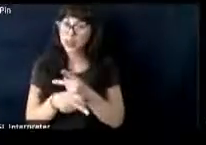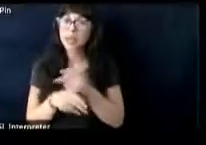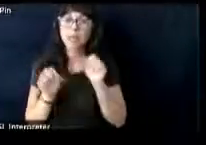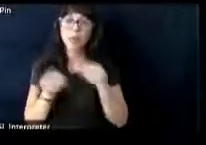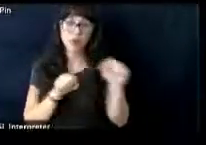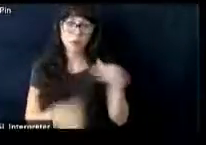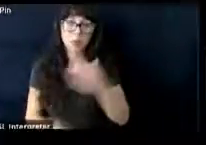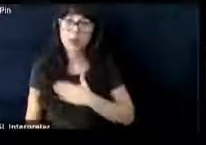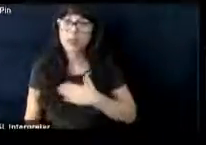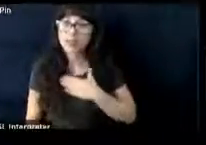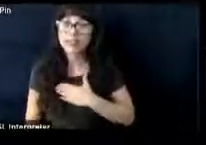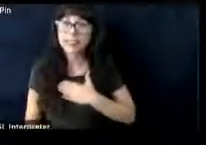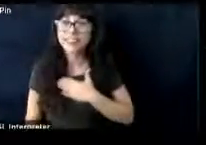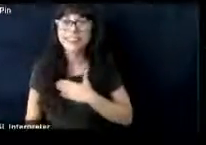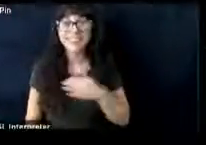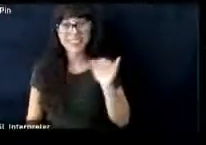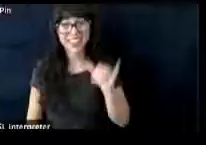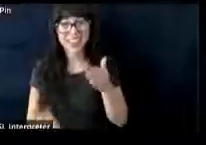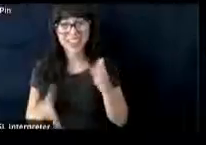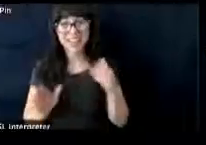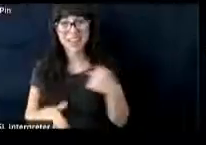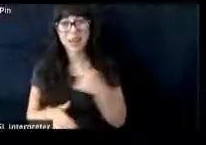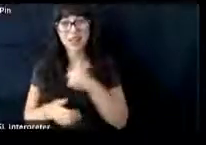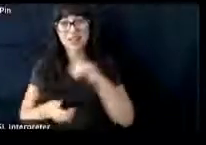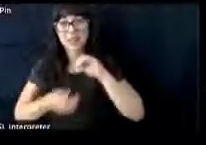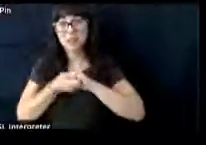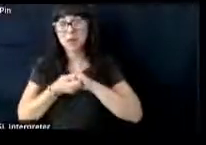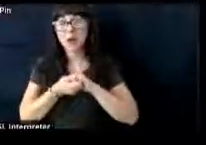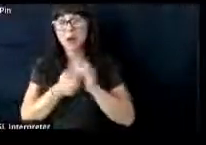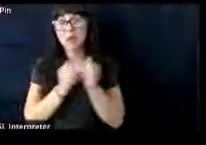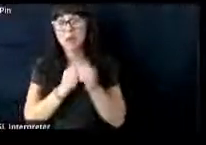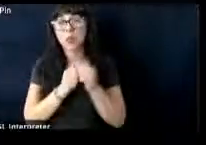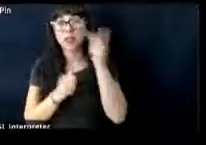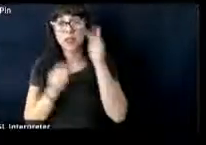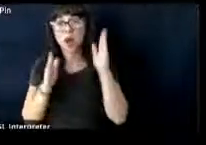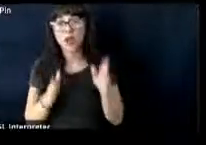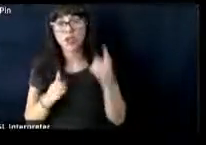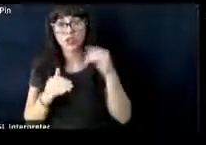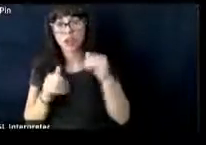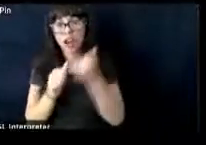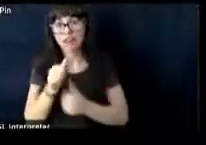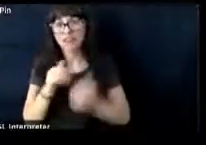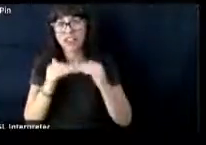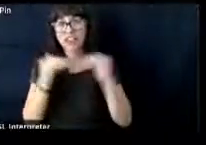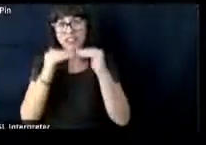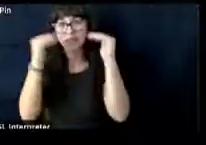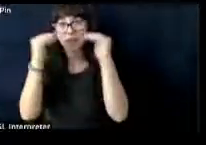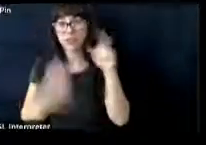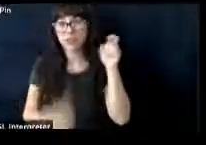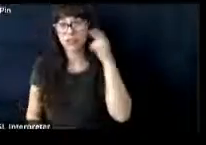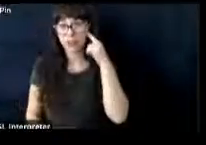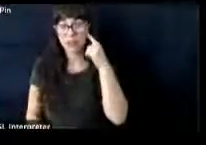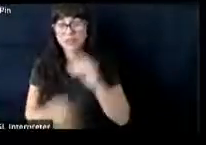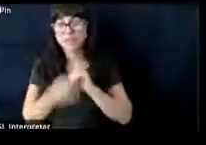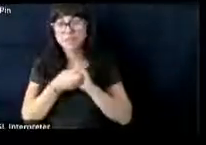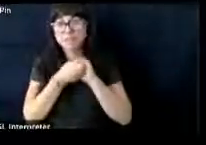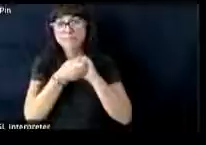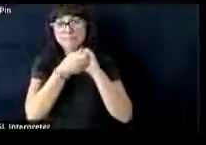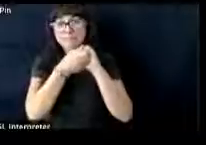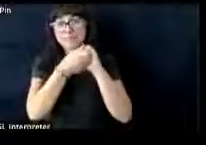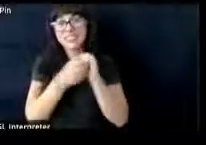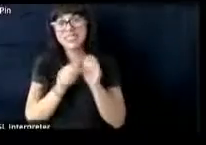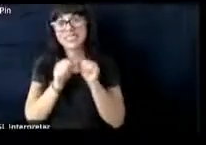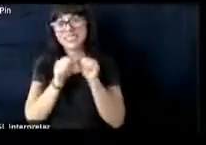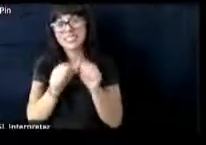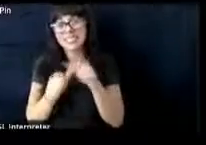please. This has allowed us to partner with our elected officials at every level of government to continuously improve our